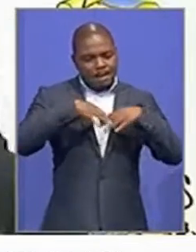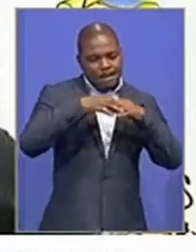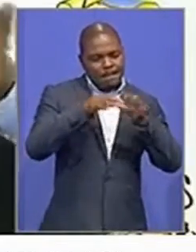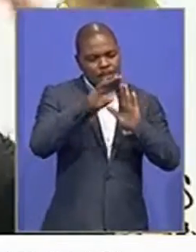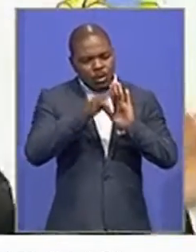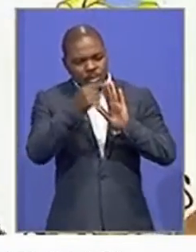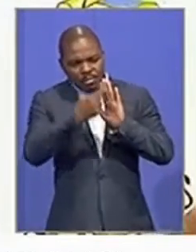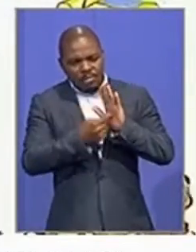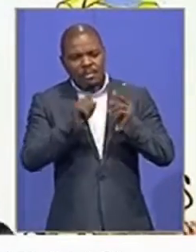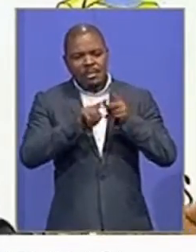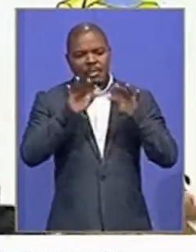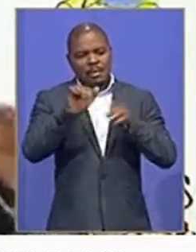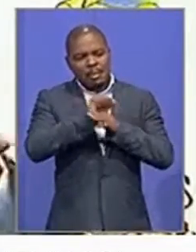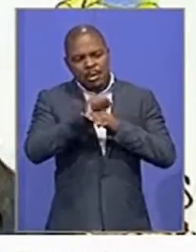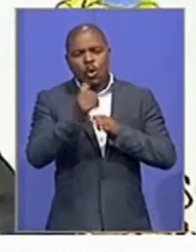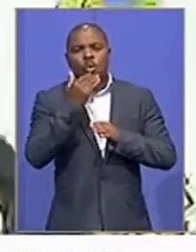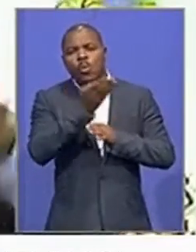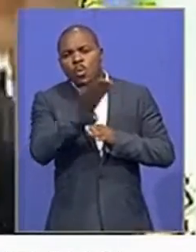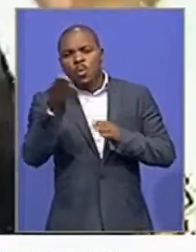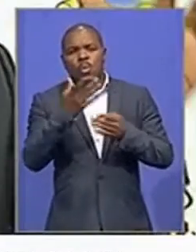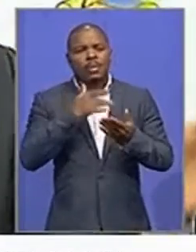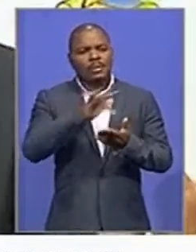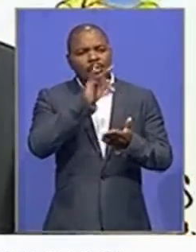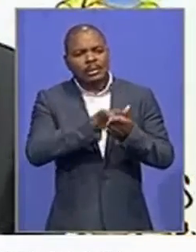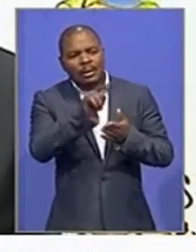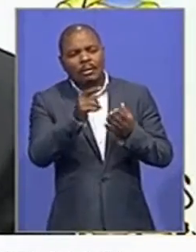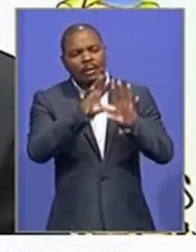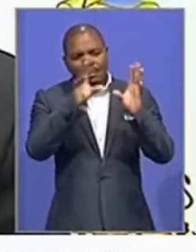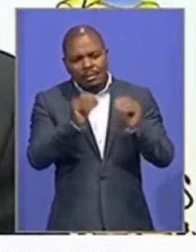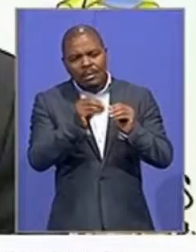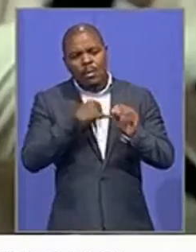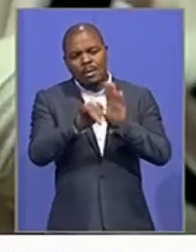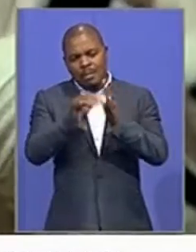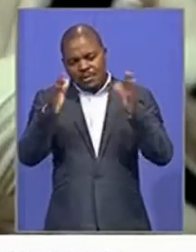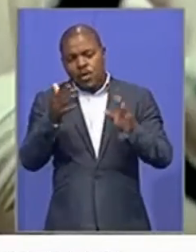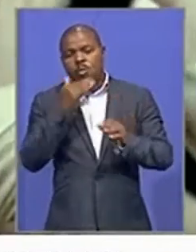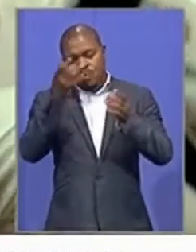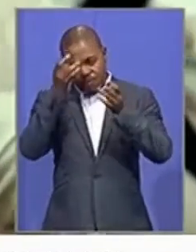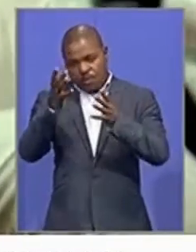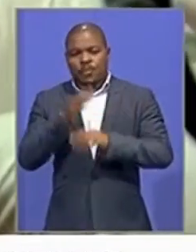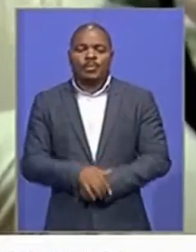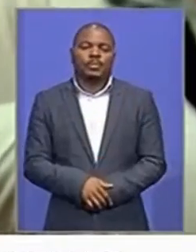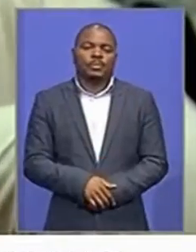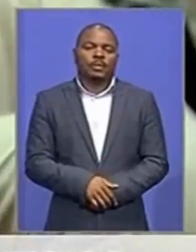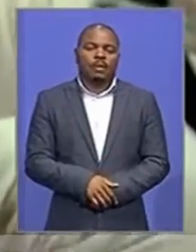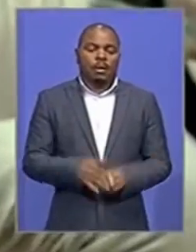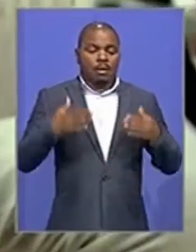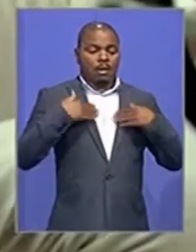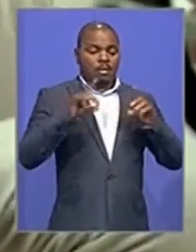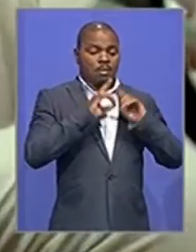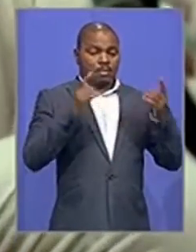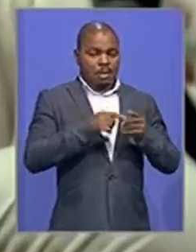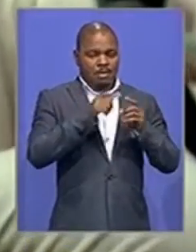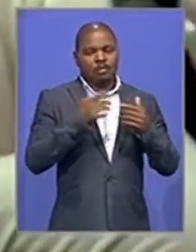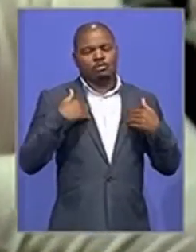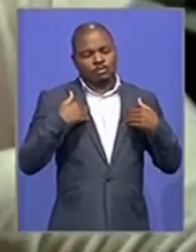the people we have trained, the institutions and the facilities we had identified. Kgabagare lefapha la boitekanelo le setse le simolotse